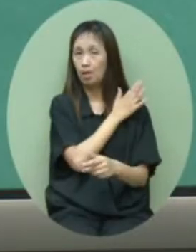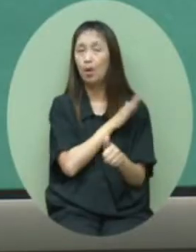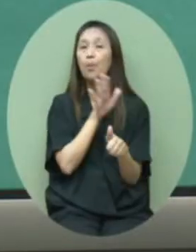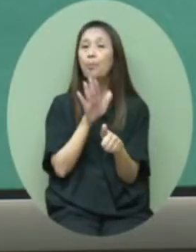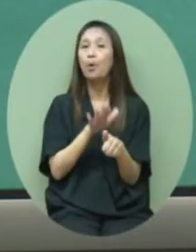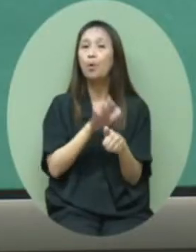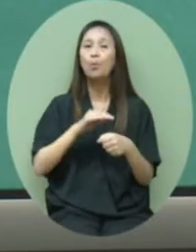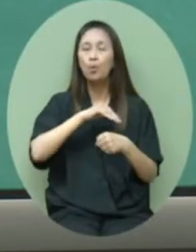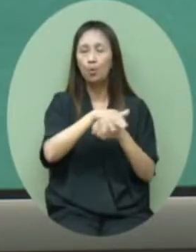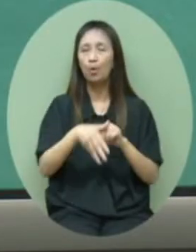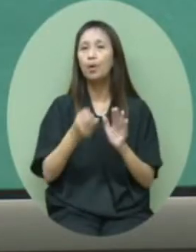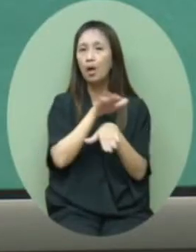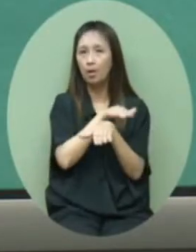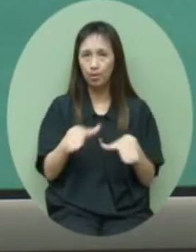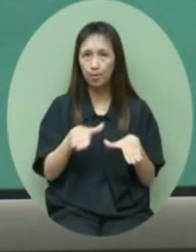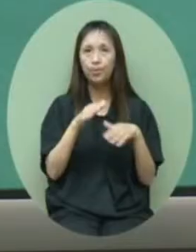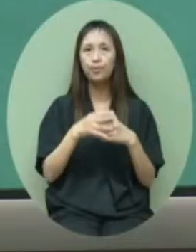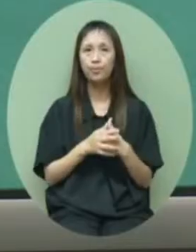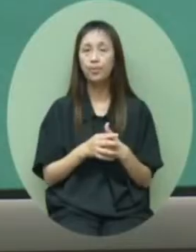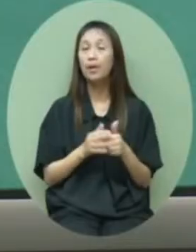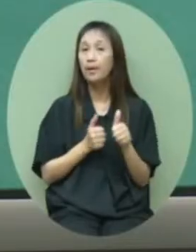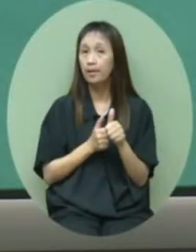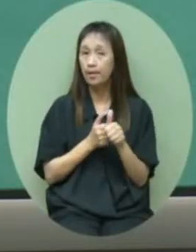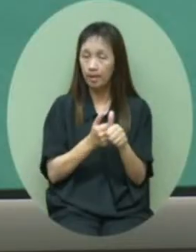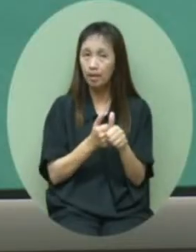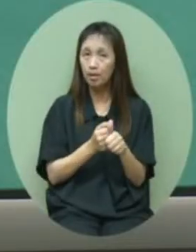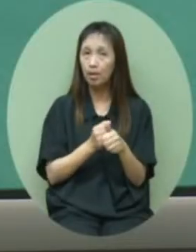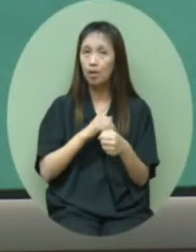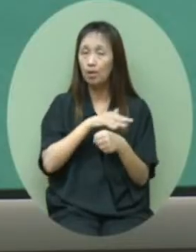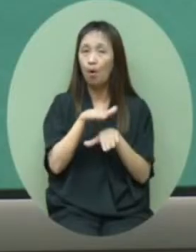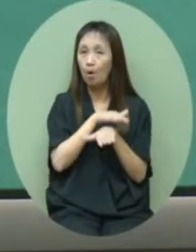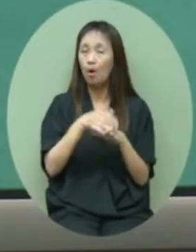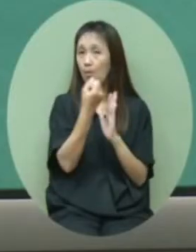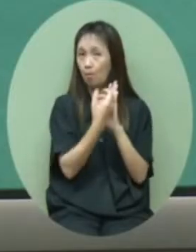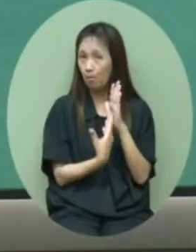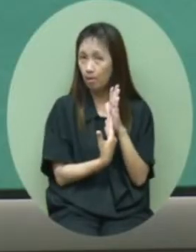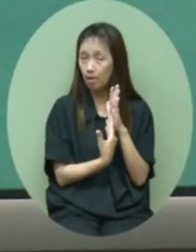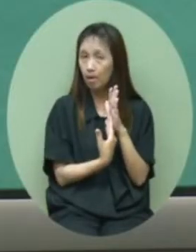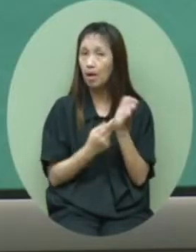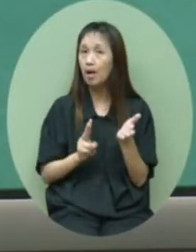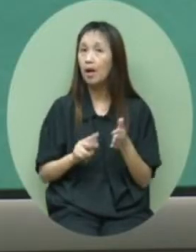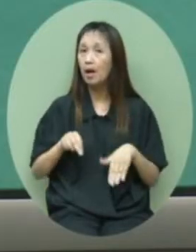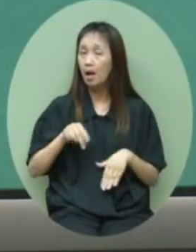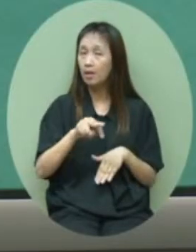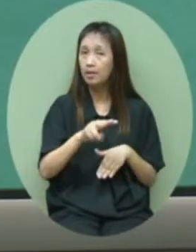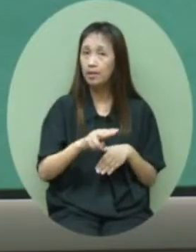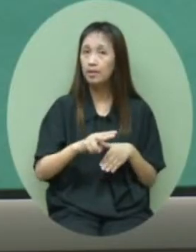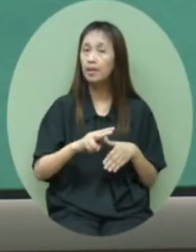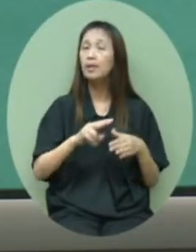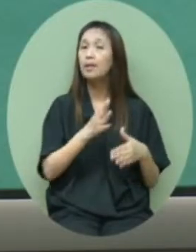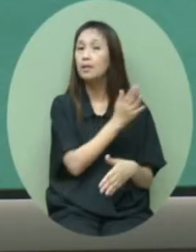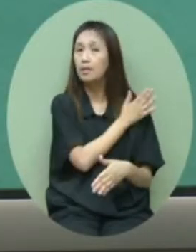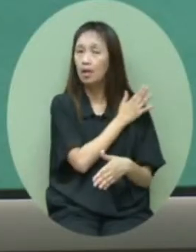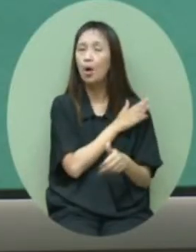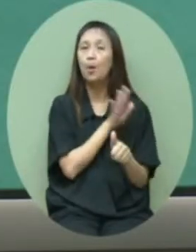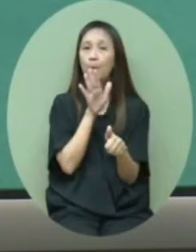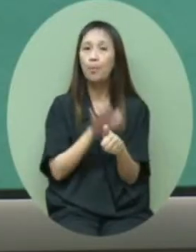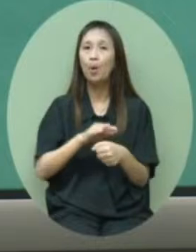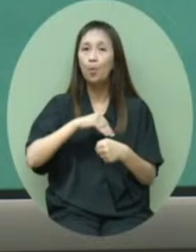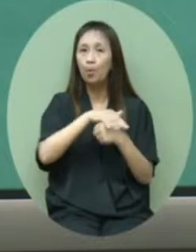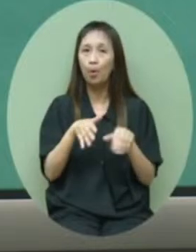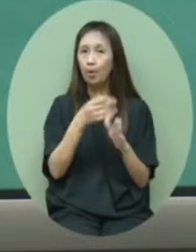to the Constitution of the People's Republic of China, every citizen is obliged to ensure national security.